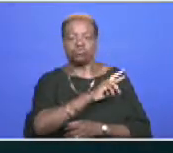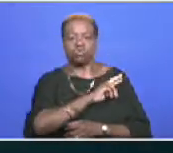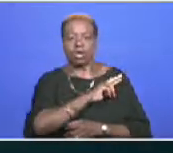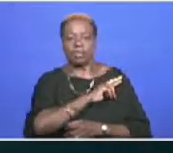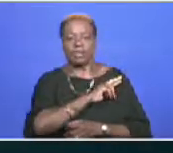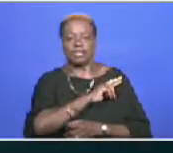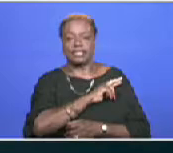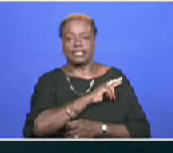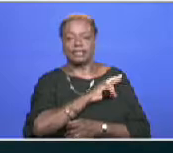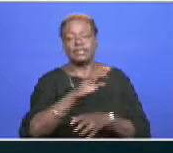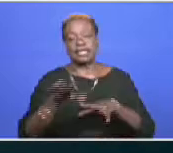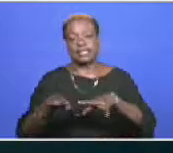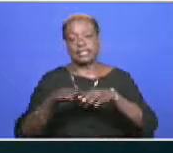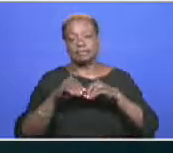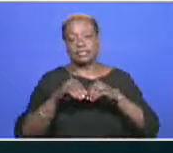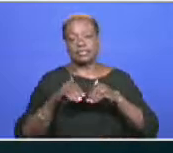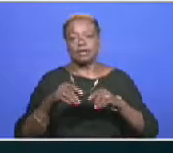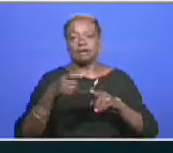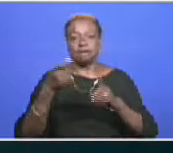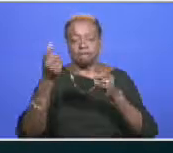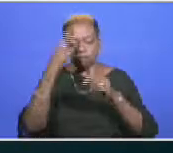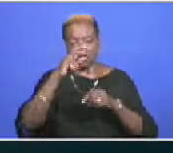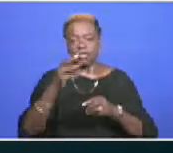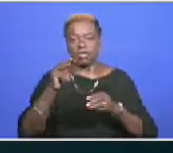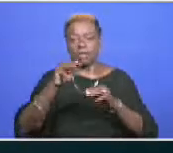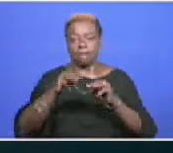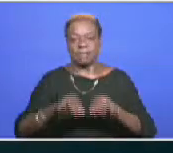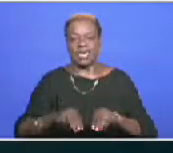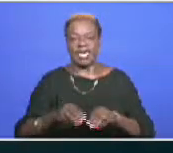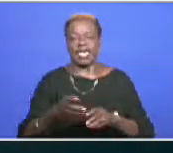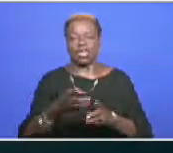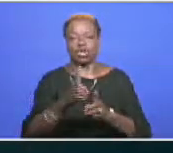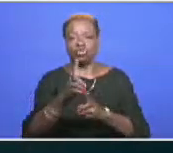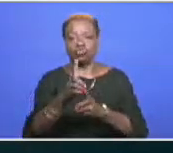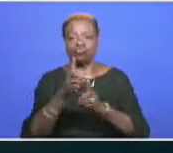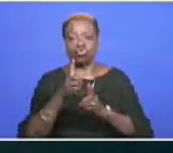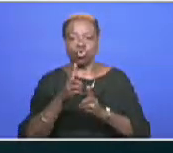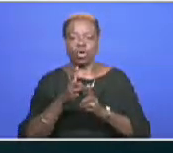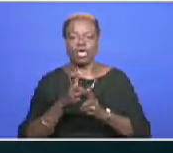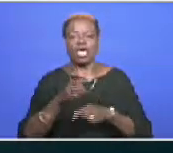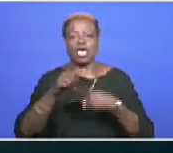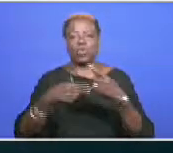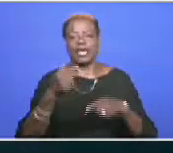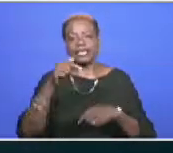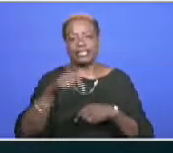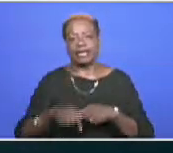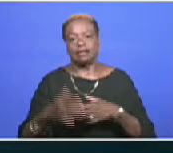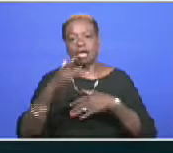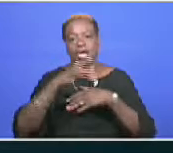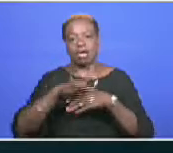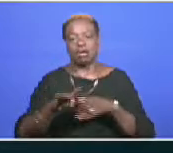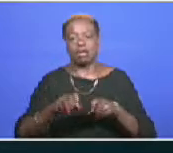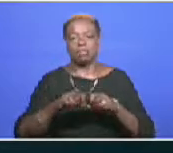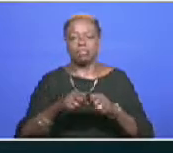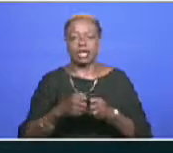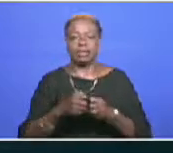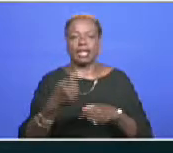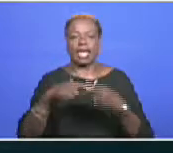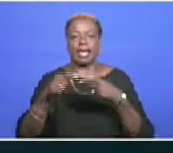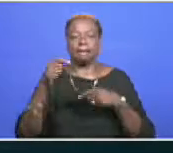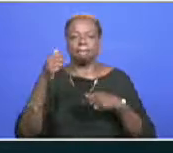got an automatic acceptance into the main draw. He played his first round match today. Justin went down an early break but rallied for a